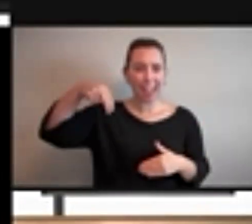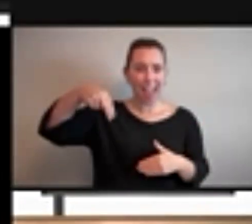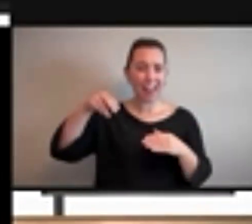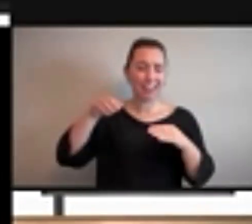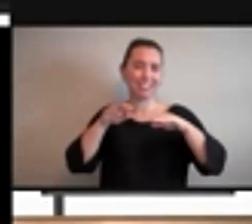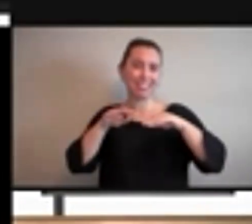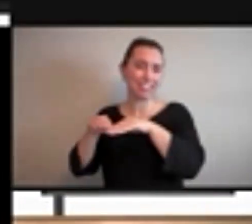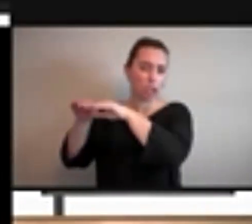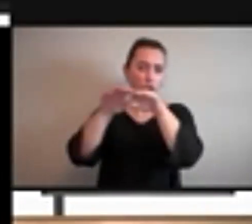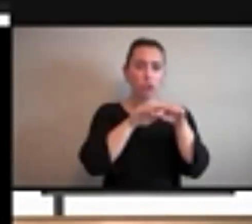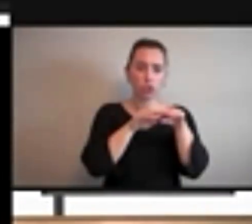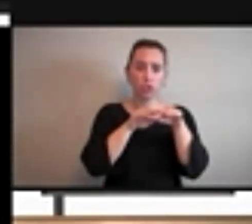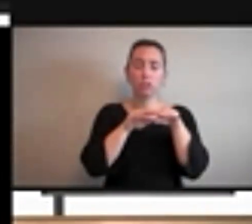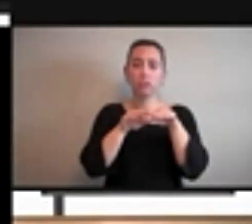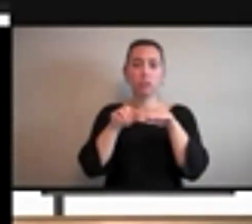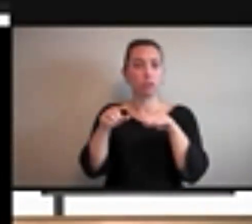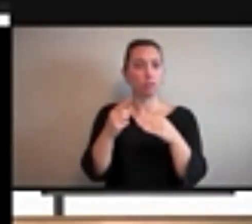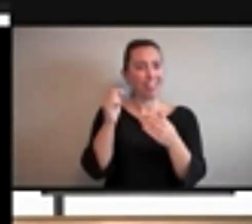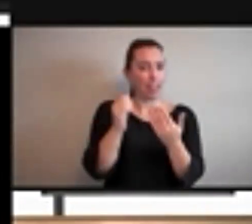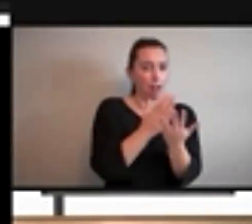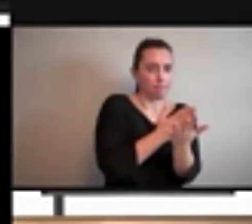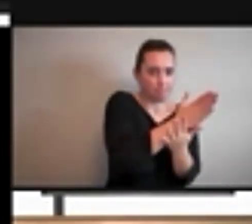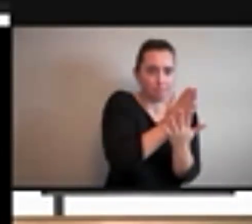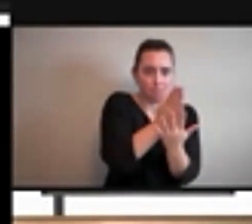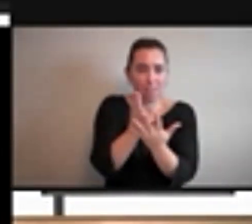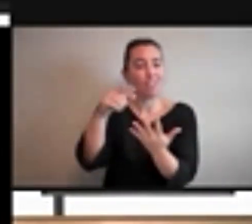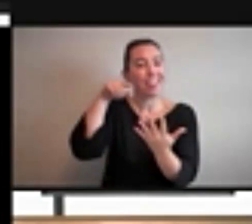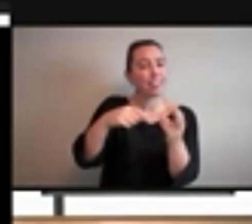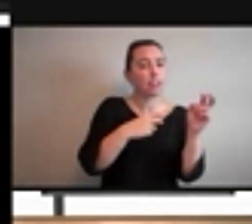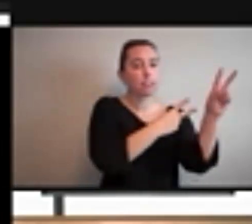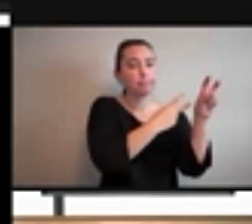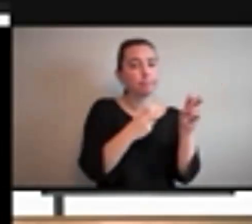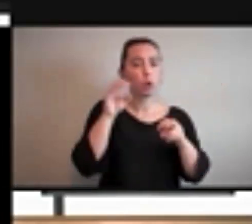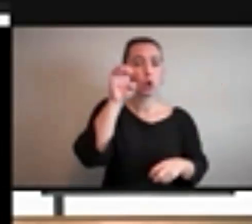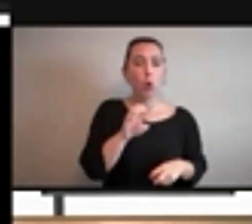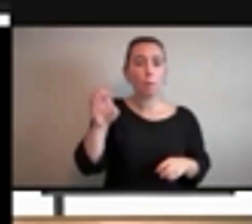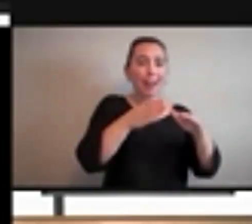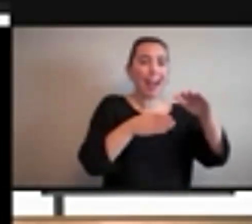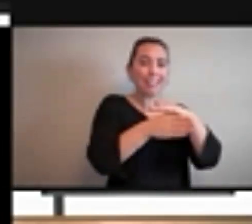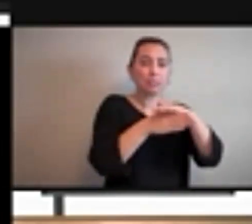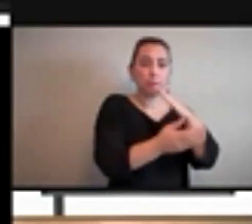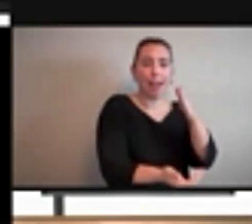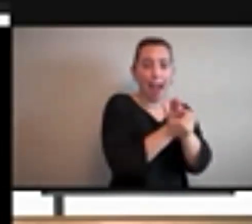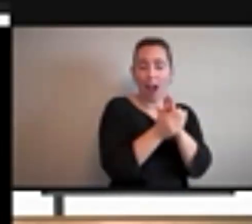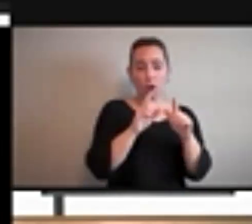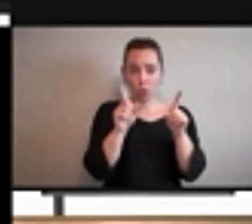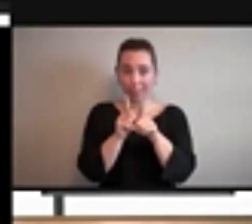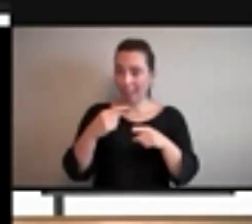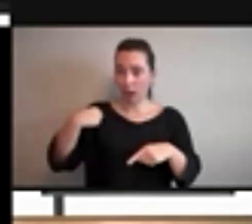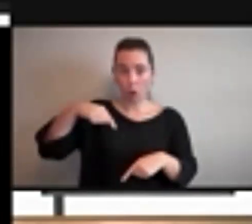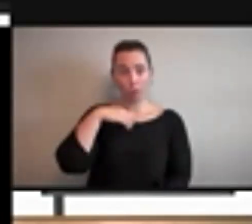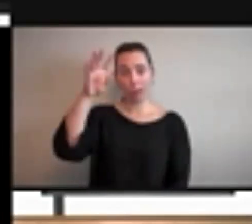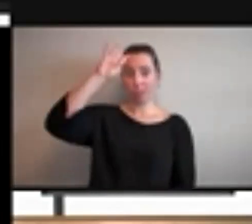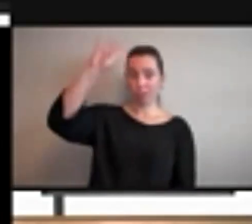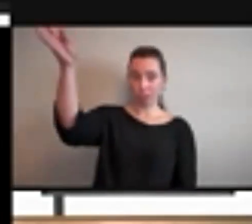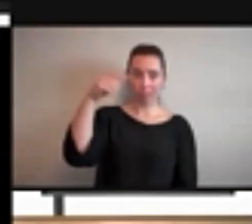mean, the more than one sensory channel, that's from the European Accessibility Act. So that's kind of, it's not just invented. And quite a lot